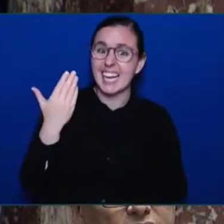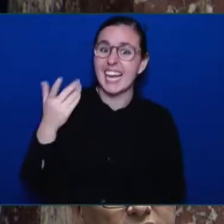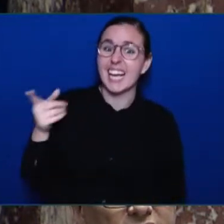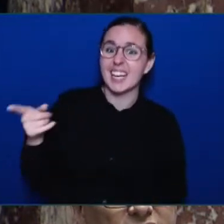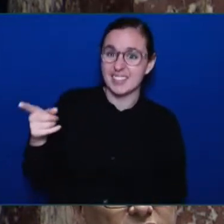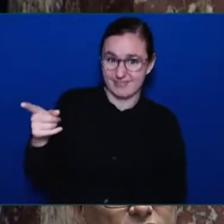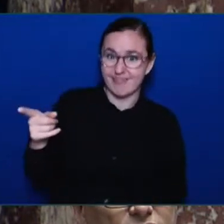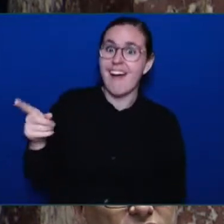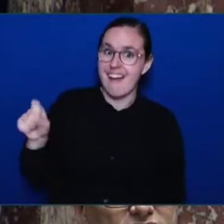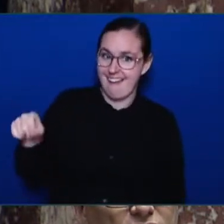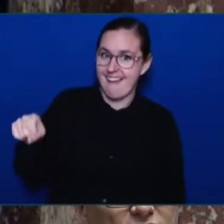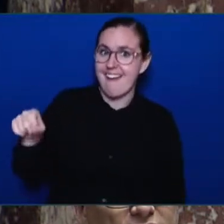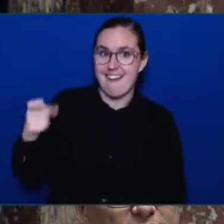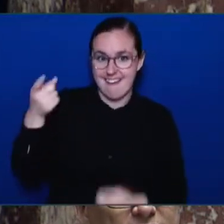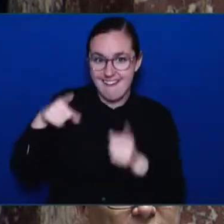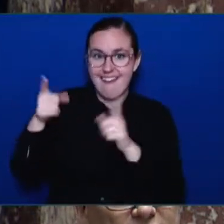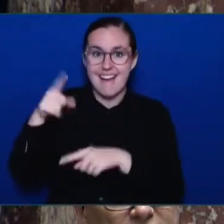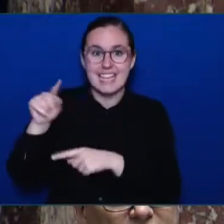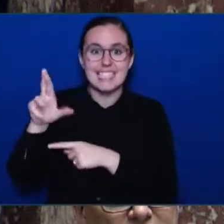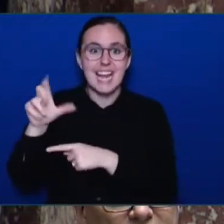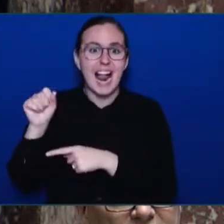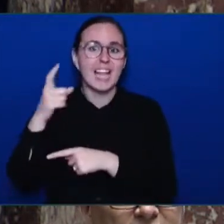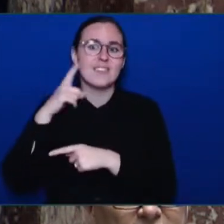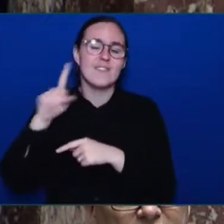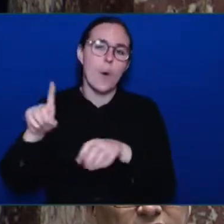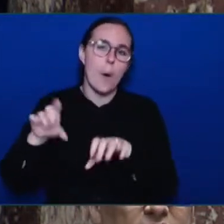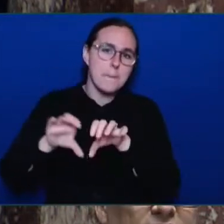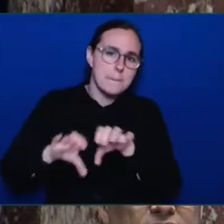well. Meanwhile,